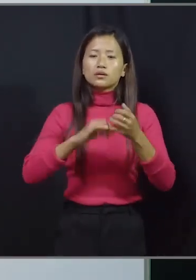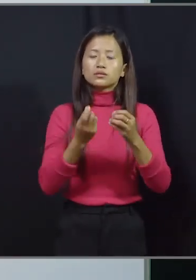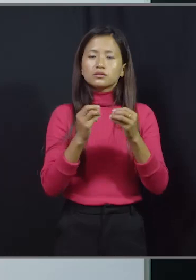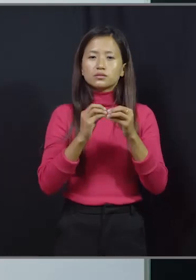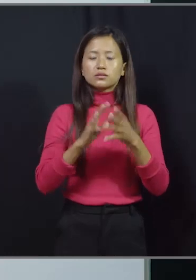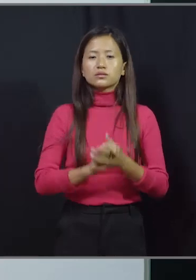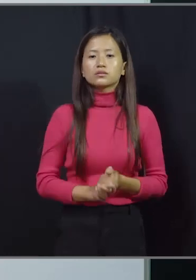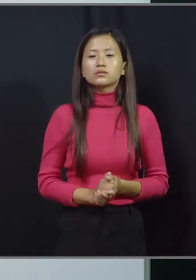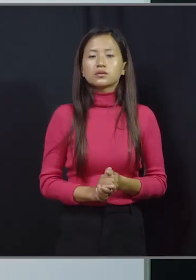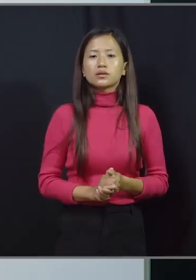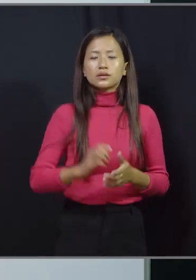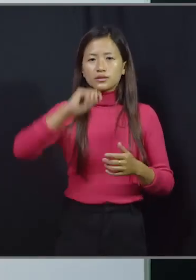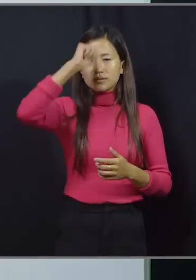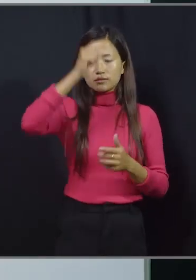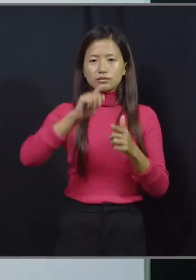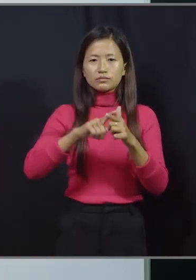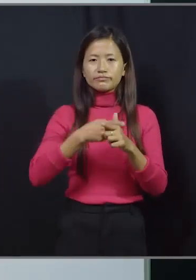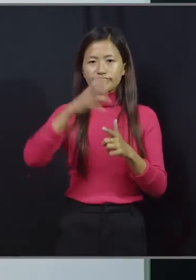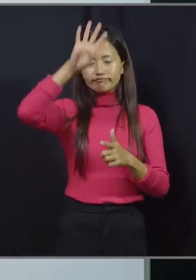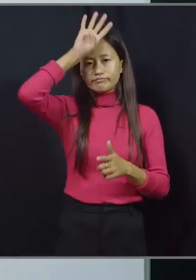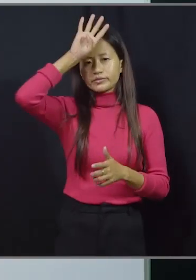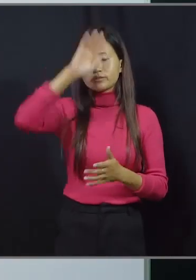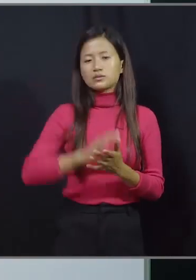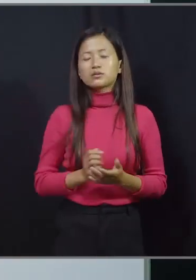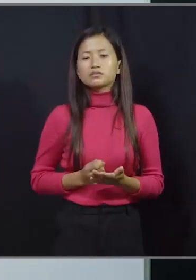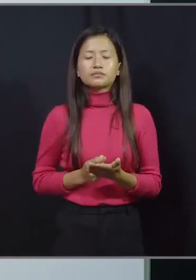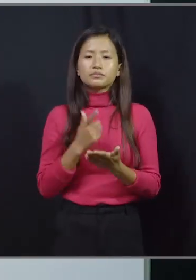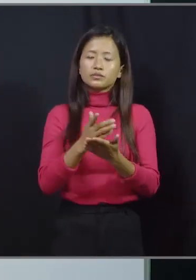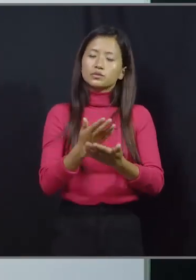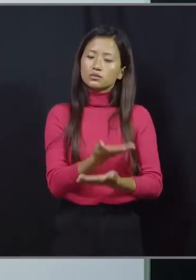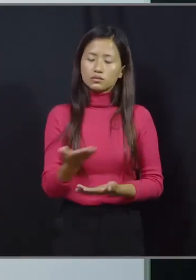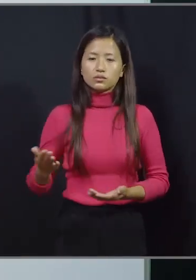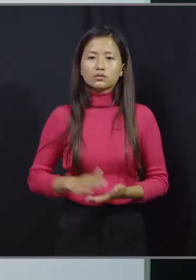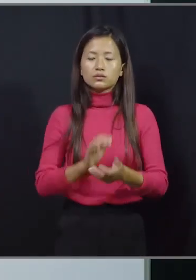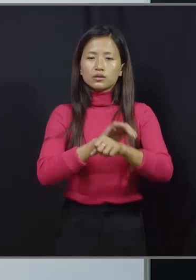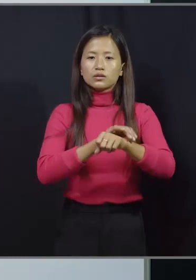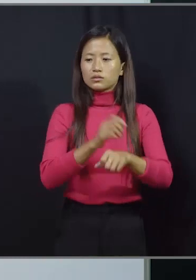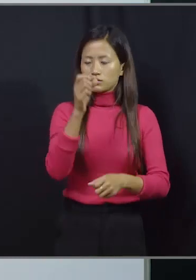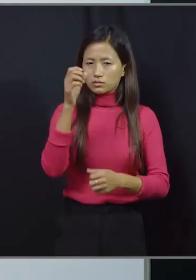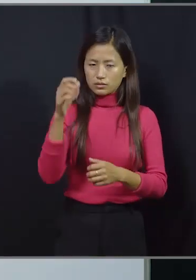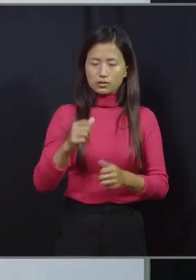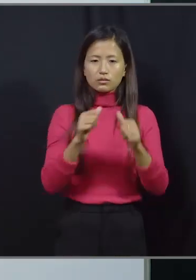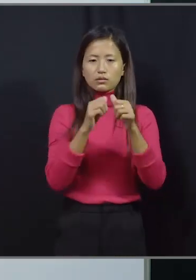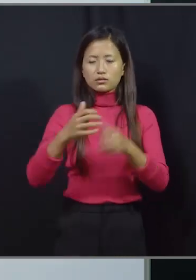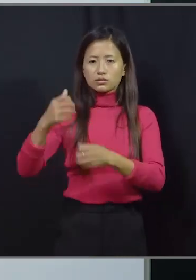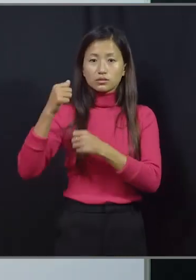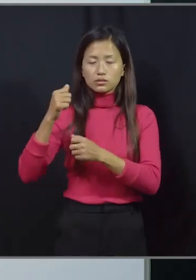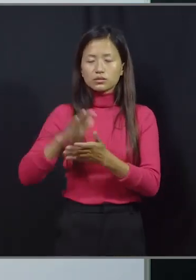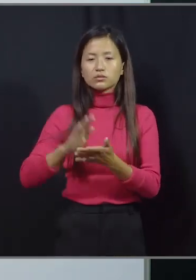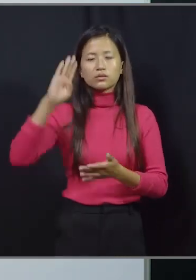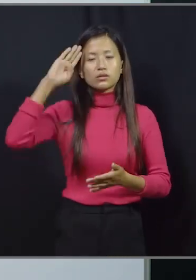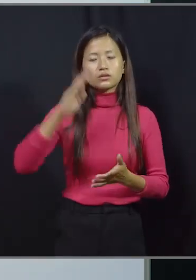when the Indian Rajas could not able to pay wages or salaries to those British soldiers or the British East India Company